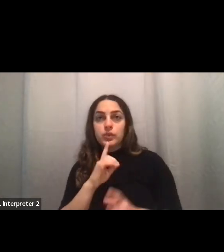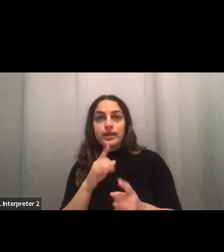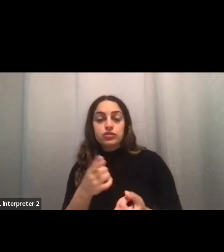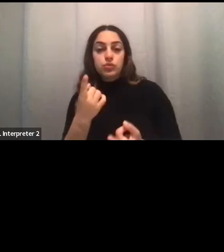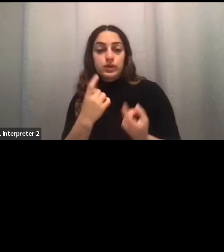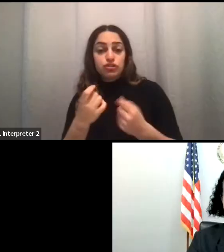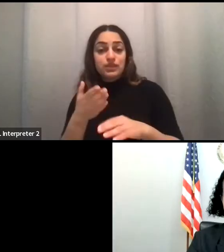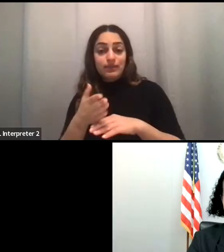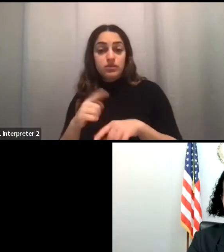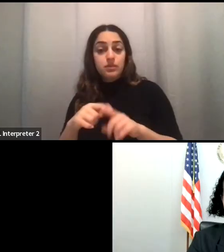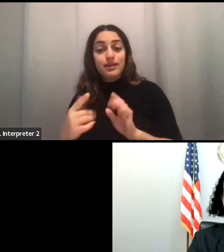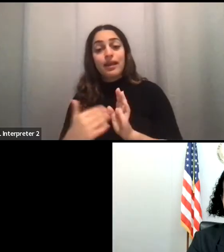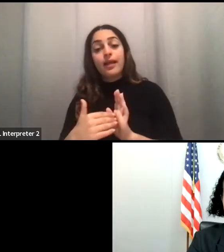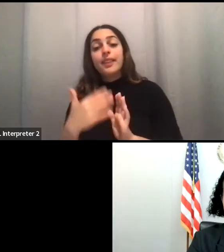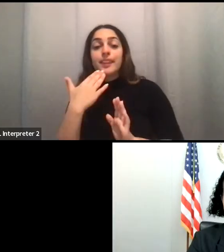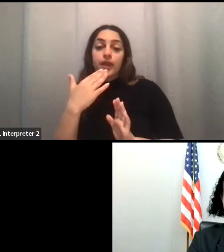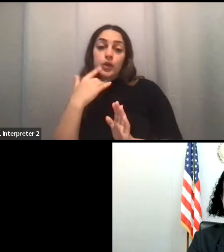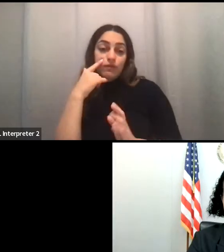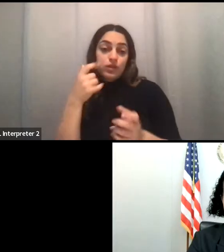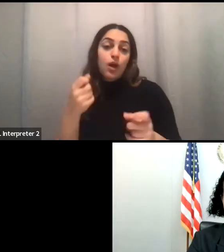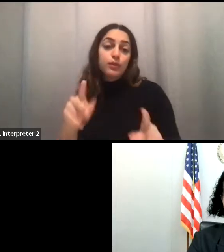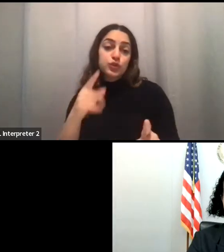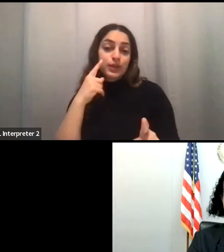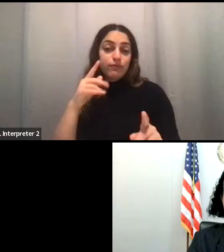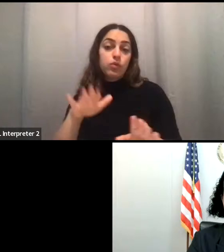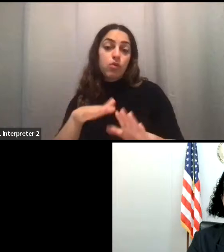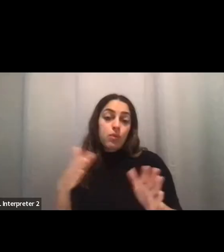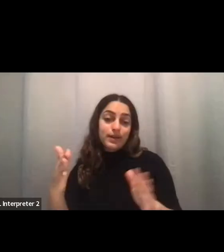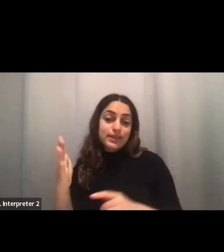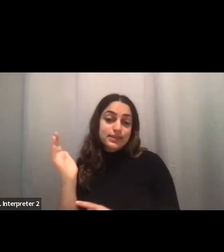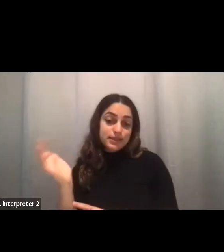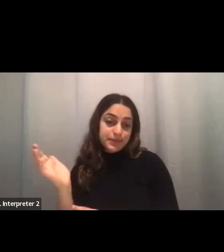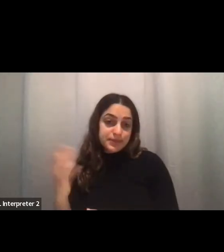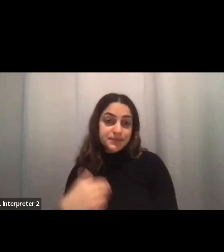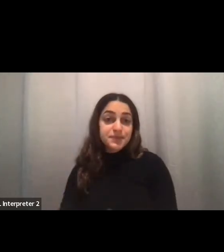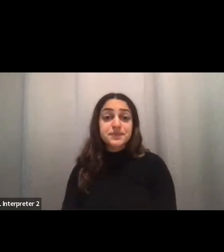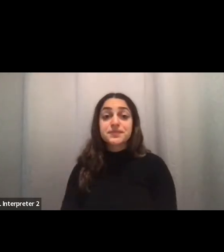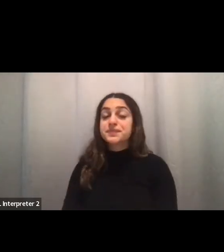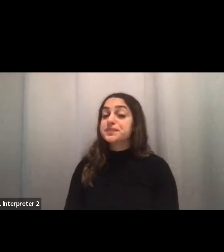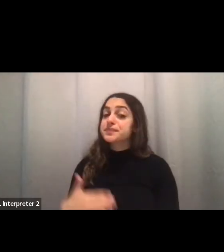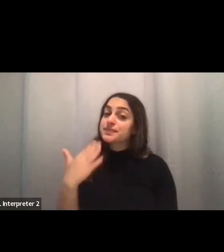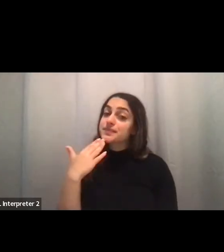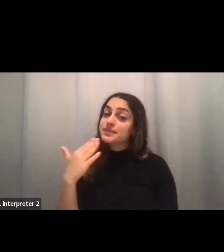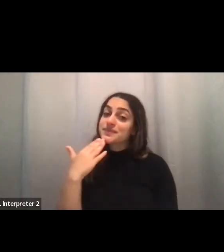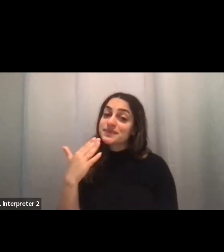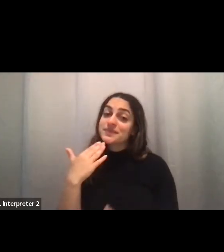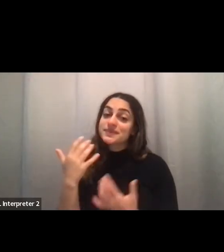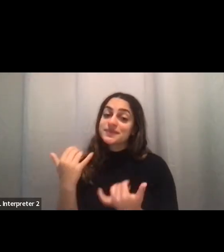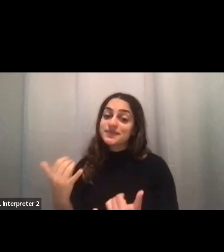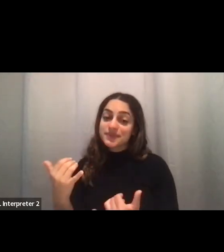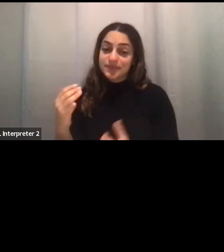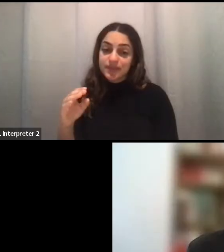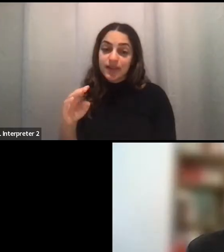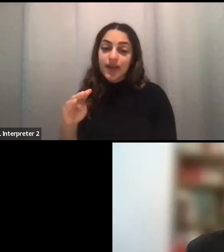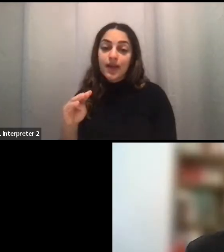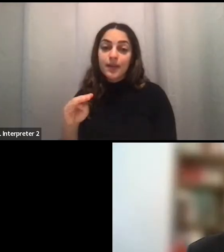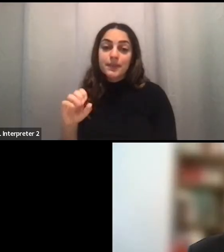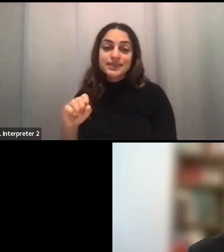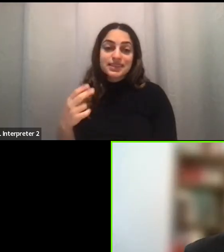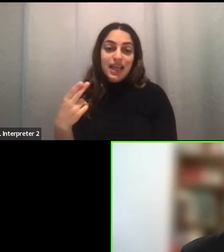again thank you for the opportunity for this opening statement thank you and now to ms hedgewich